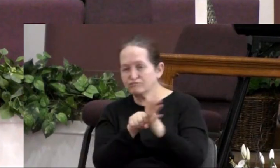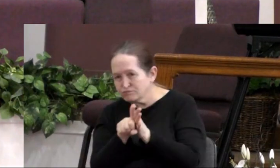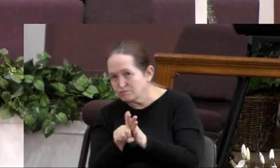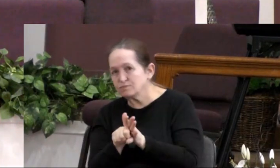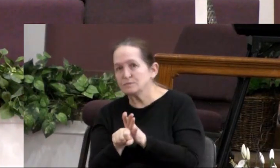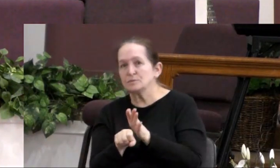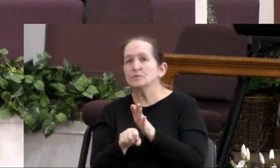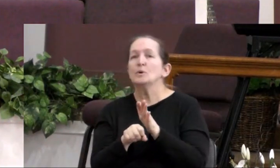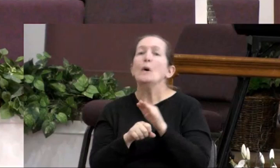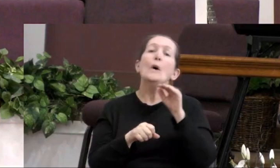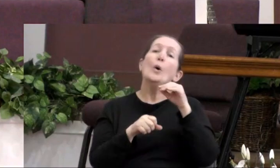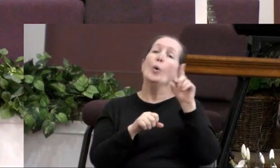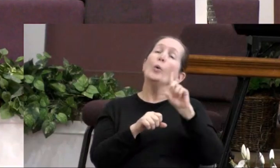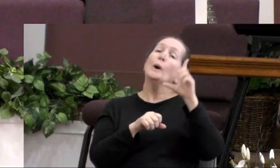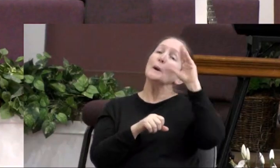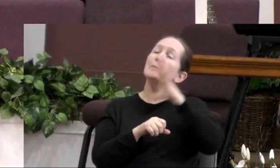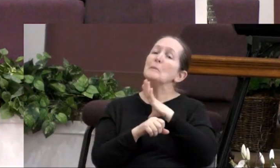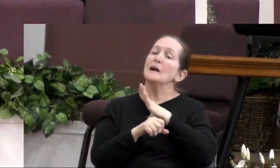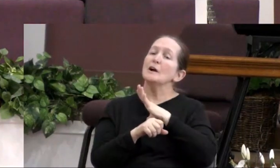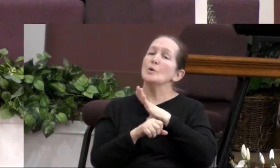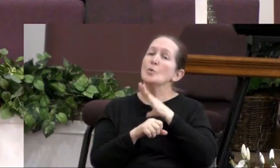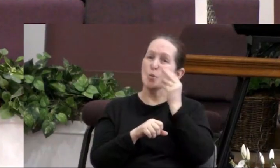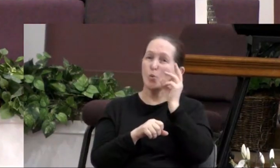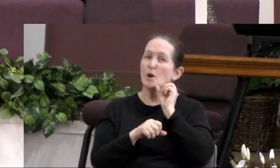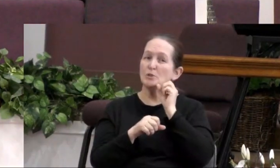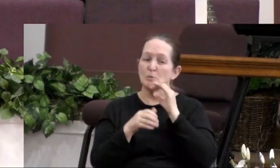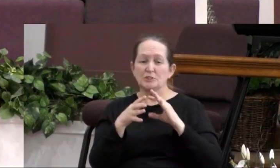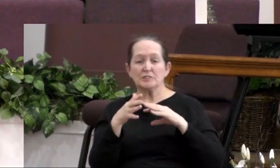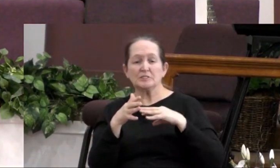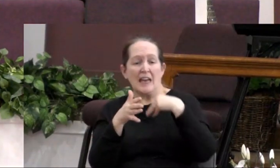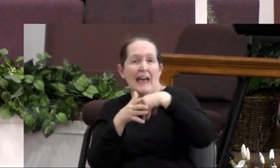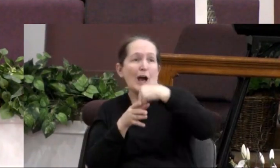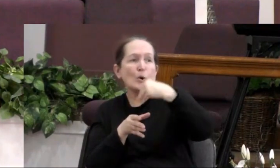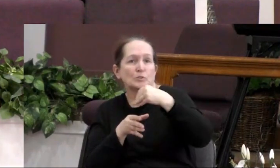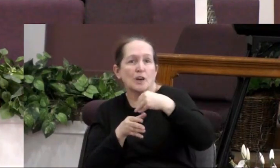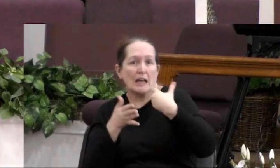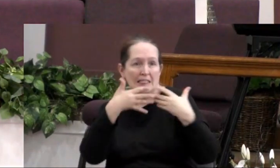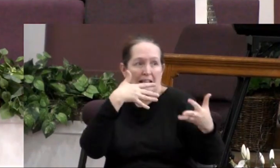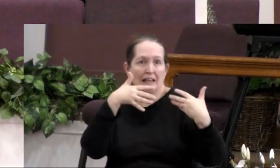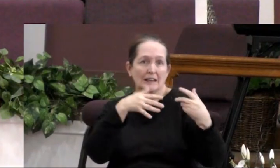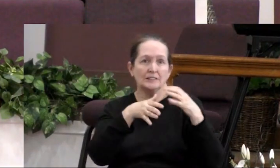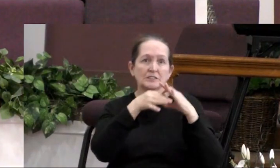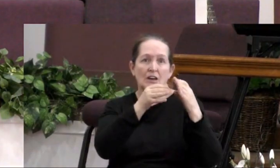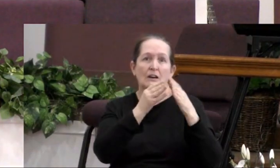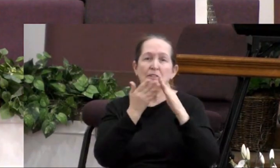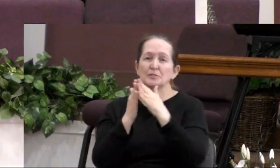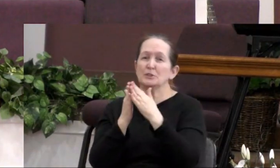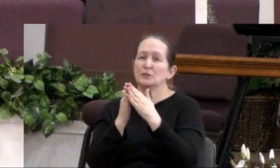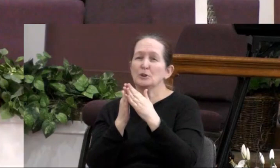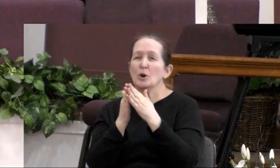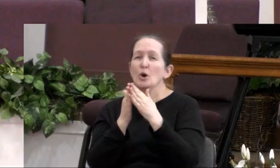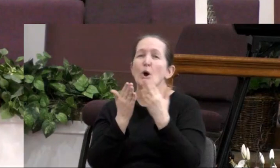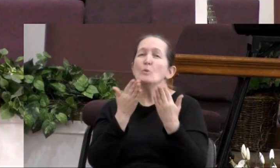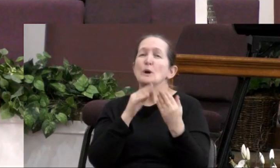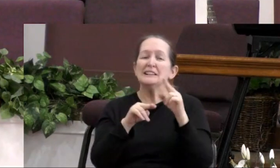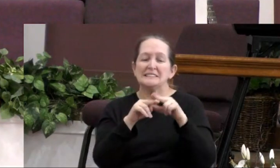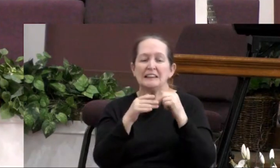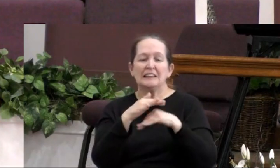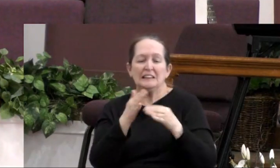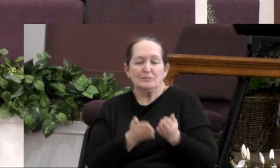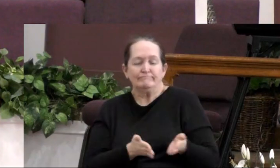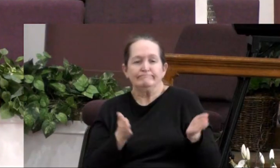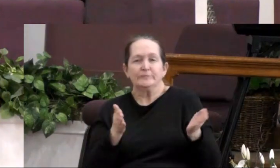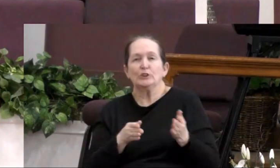Because where Bartimaeus would have been is just outside the gates of the city, probably sitting in a ditch along the edge of the road,